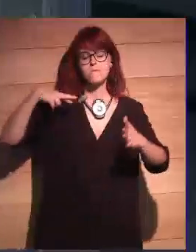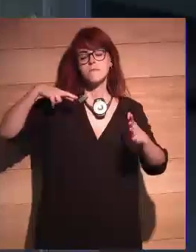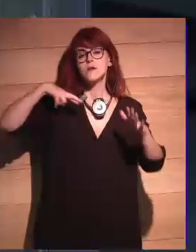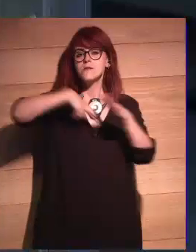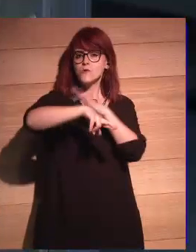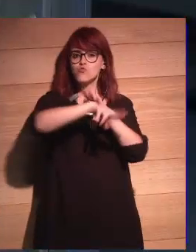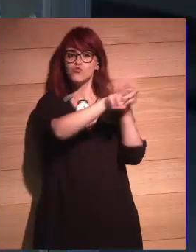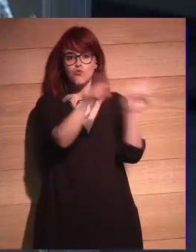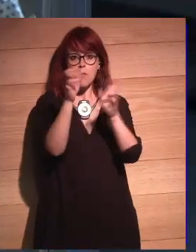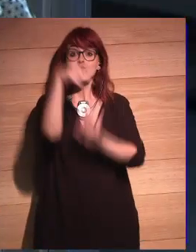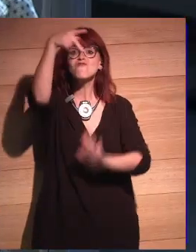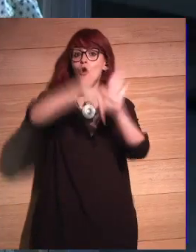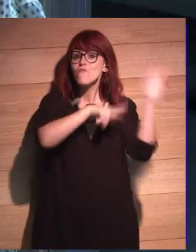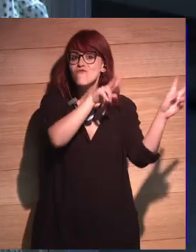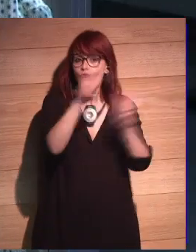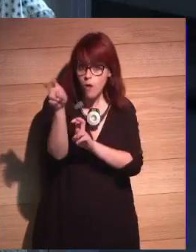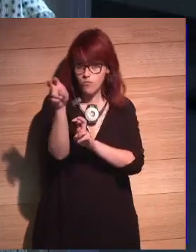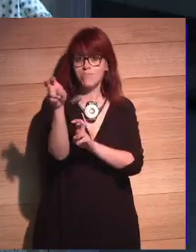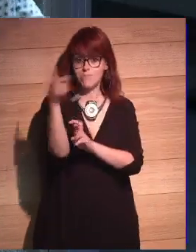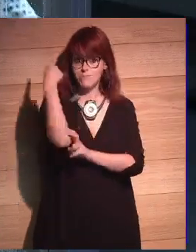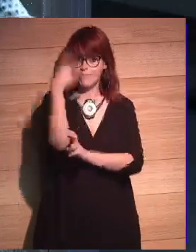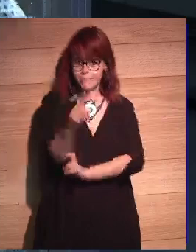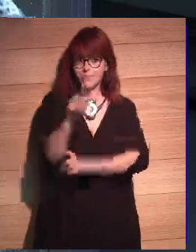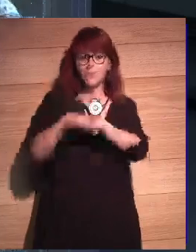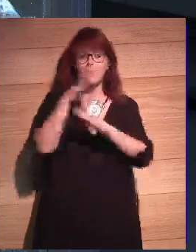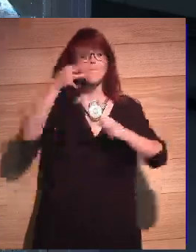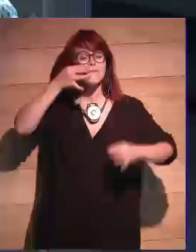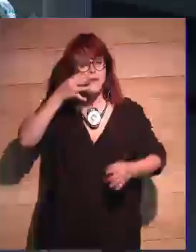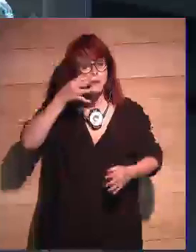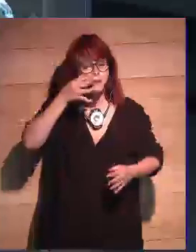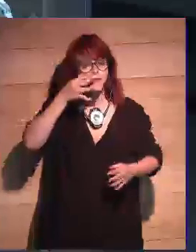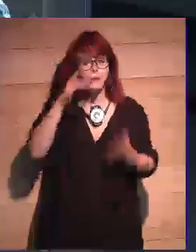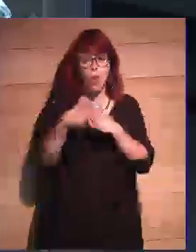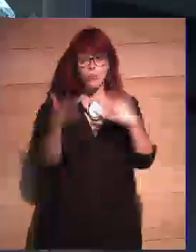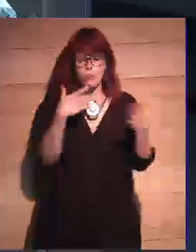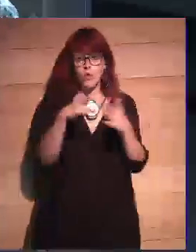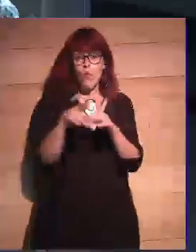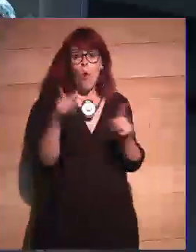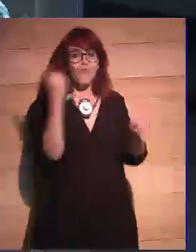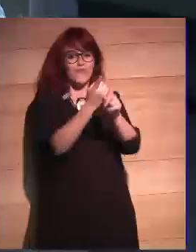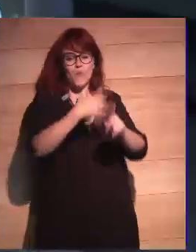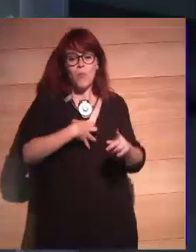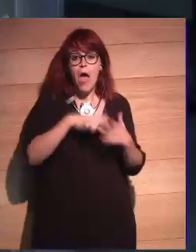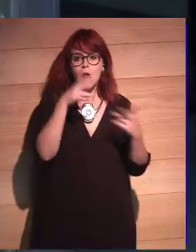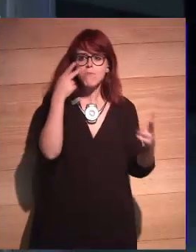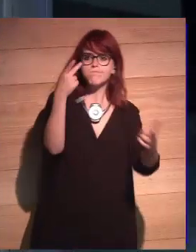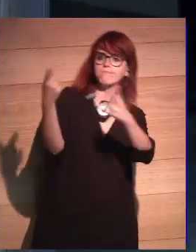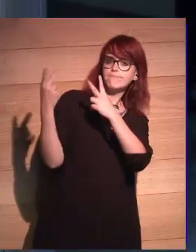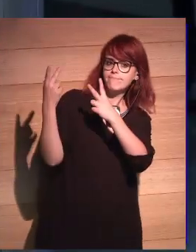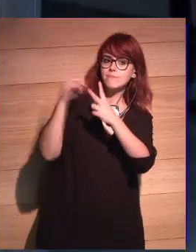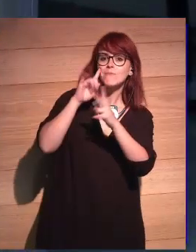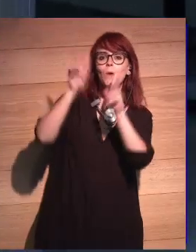rules, and there are definitely new rules. And so what we started to do is we started to look back at